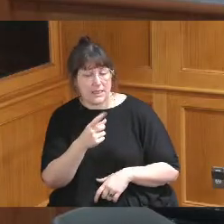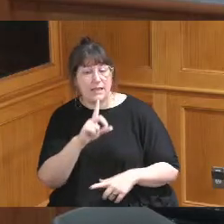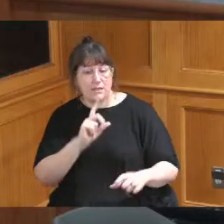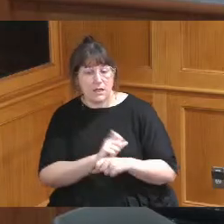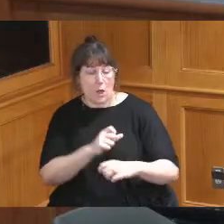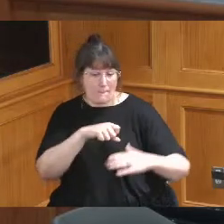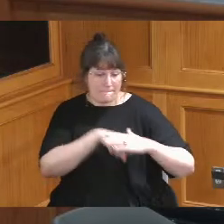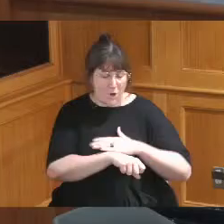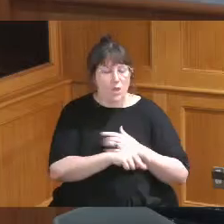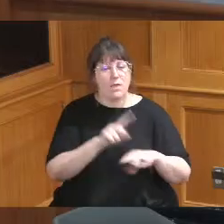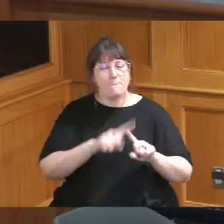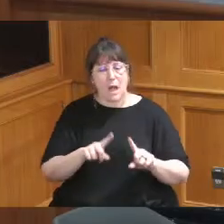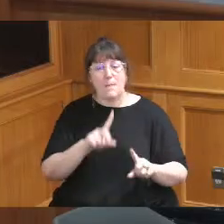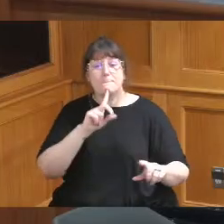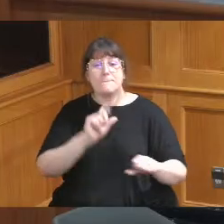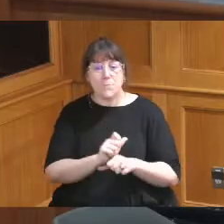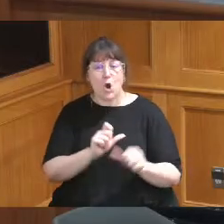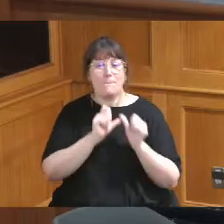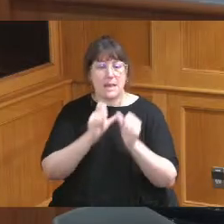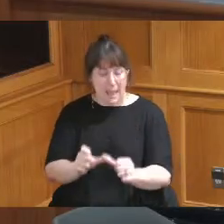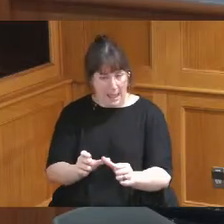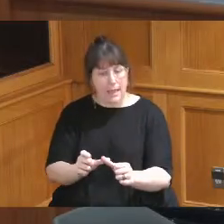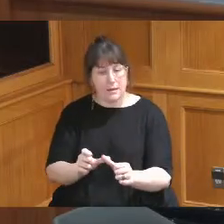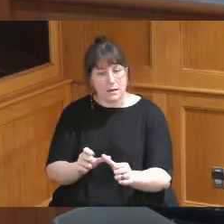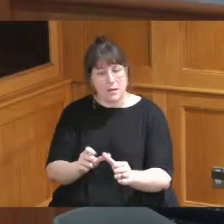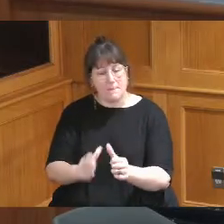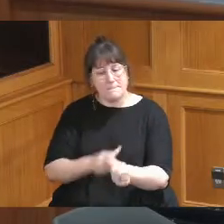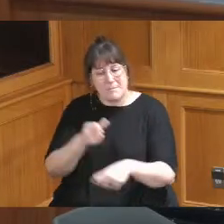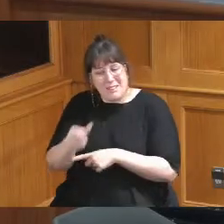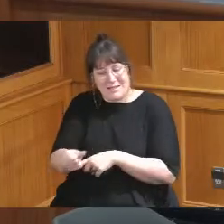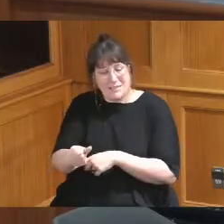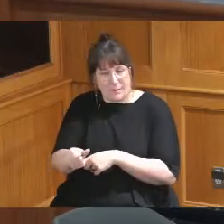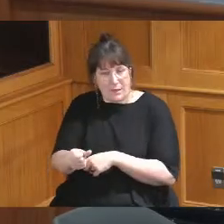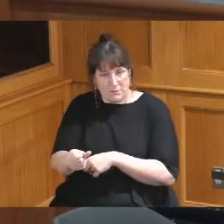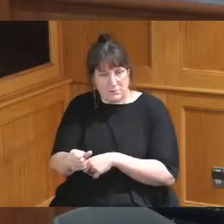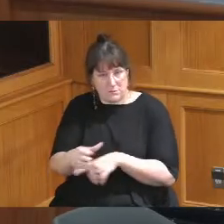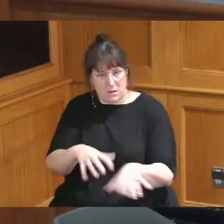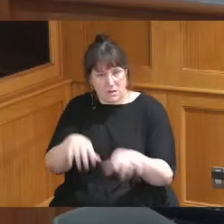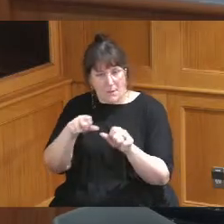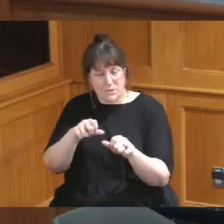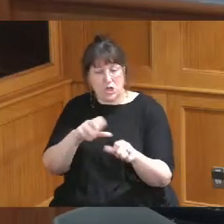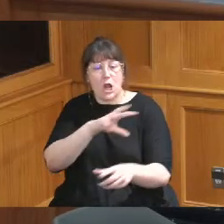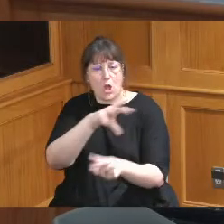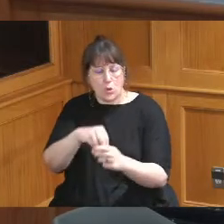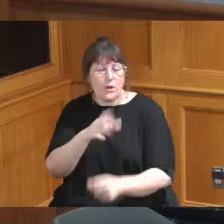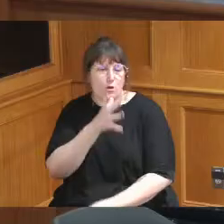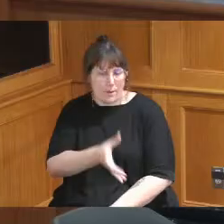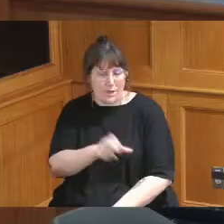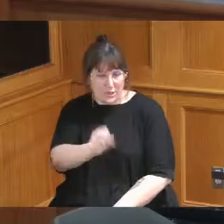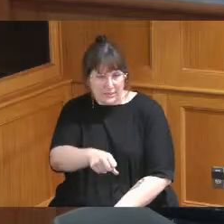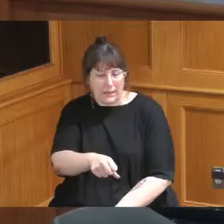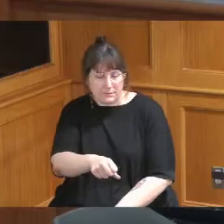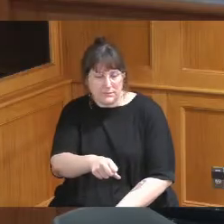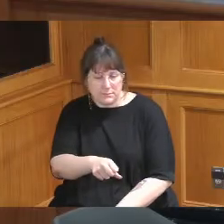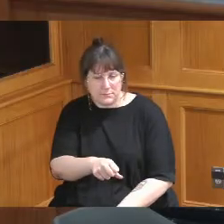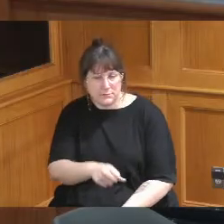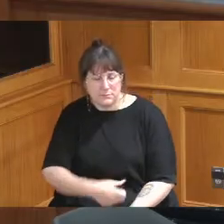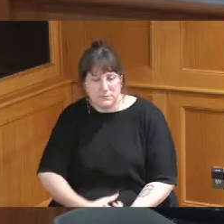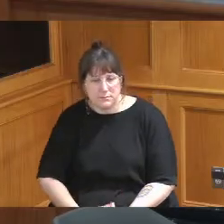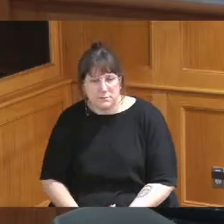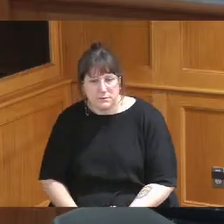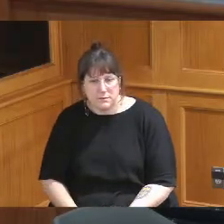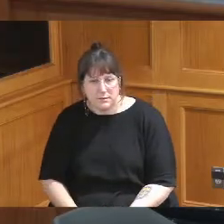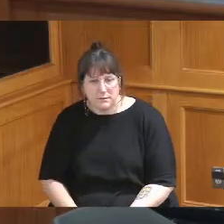for permanent placement in a residence. Okay. So any individual, including a grandmother that would be in those circumstances, would be more